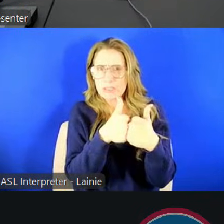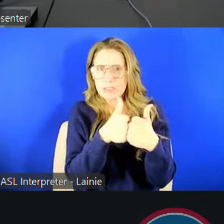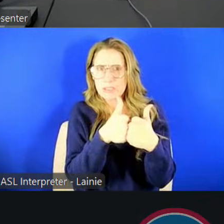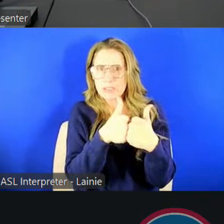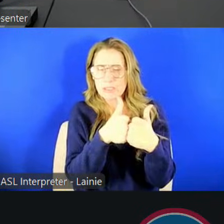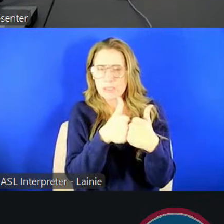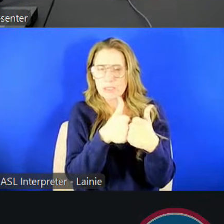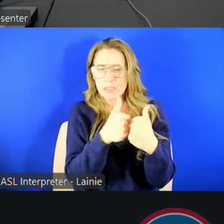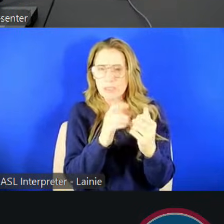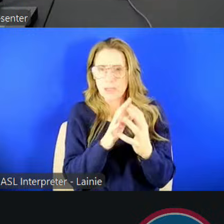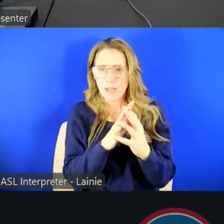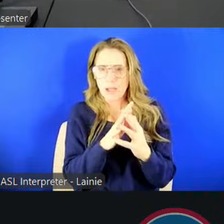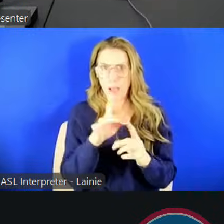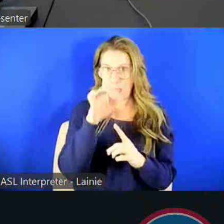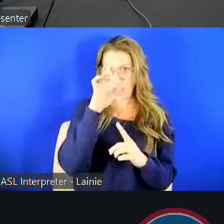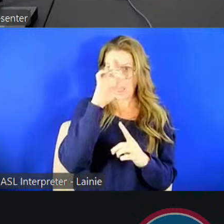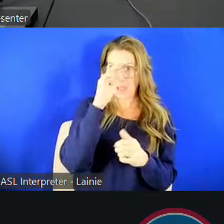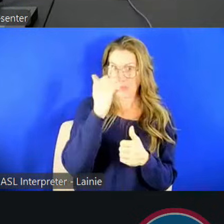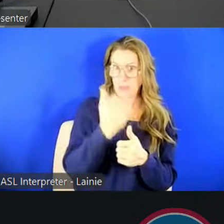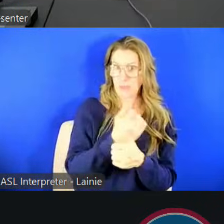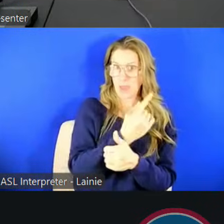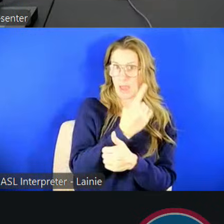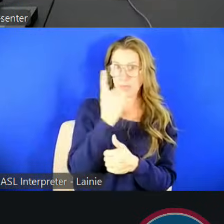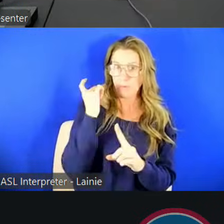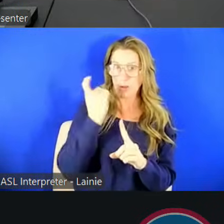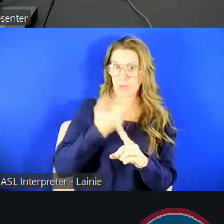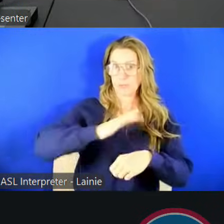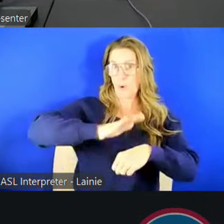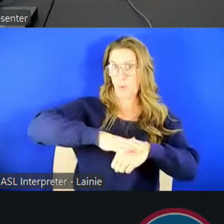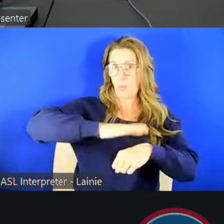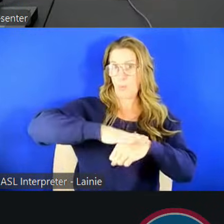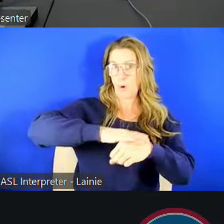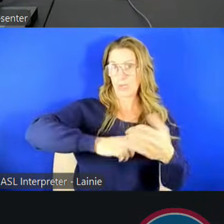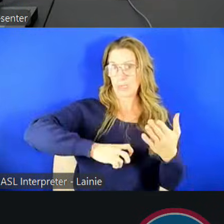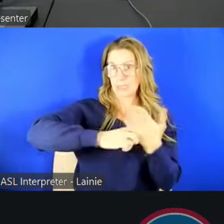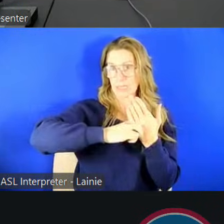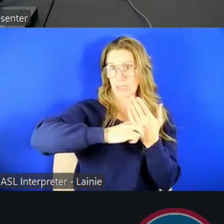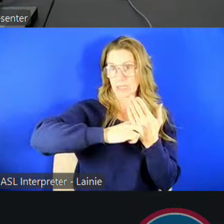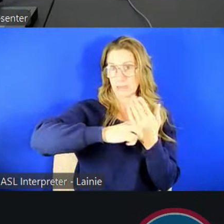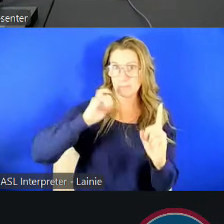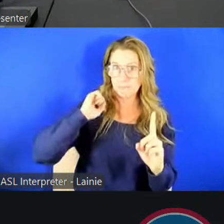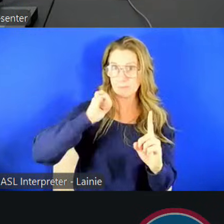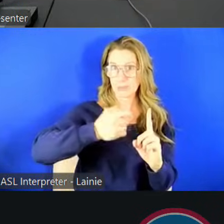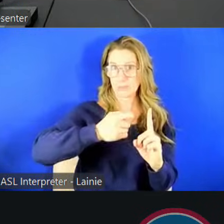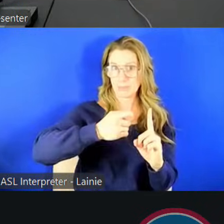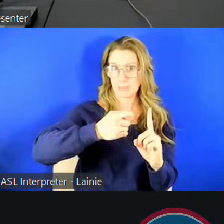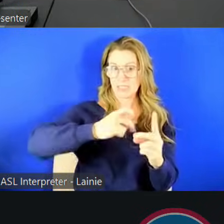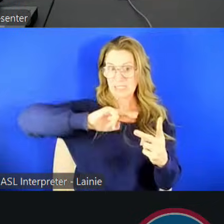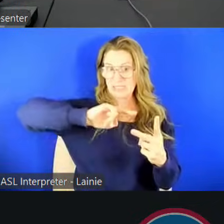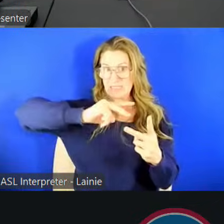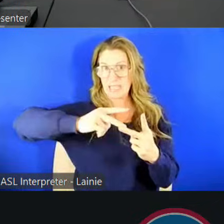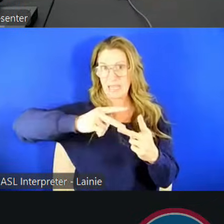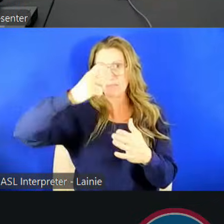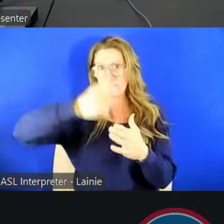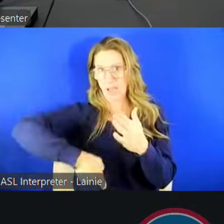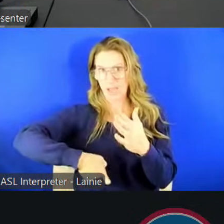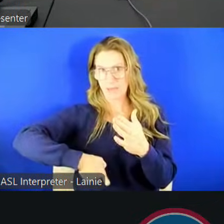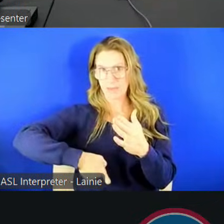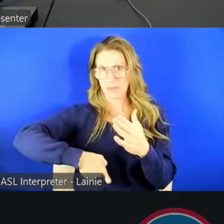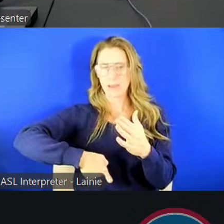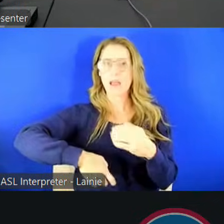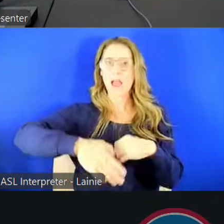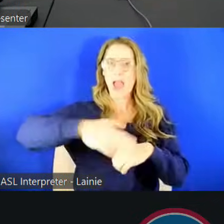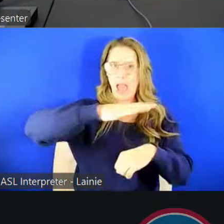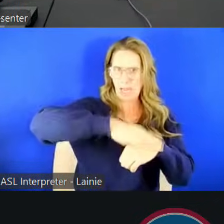believe that everybody gets a warning ticket their first time, Yes. and then it's a fine. Thank you. And there was a warning period where it